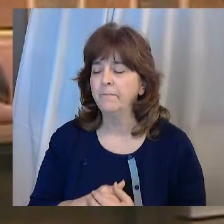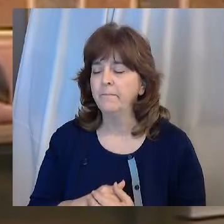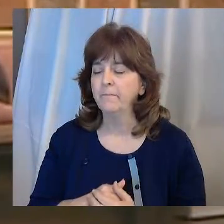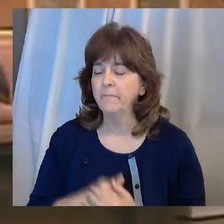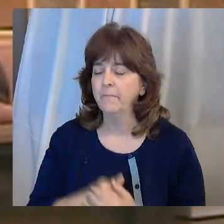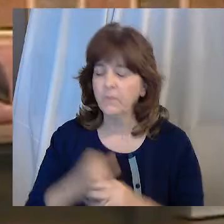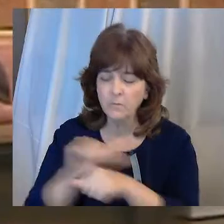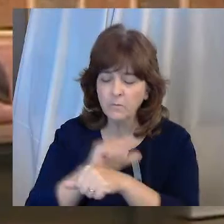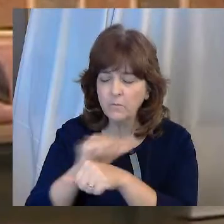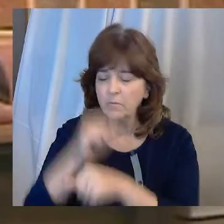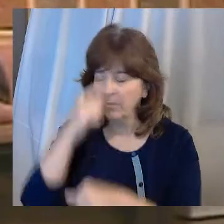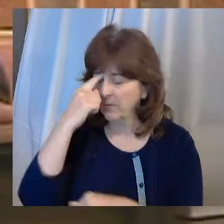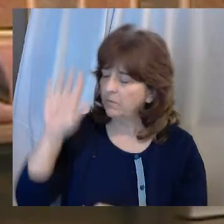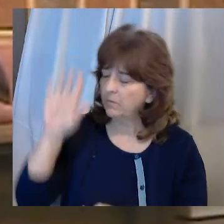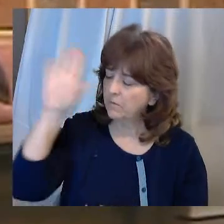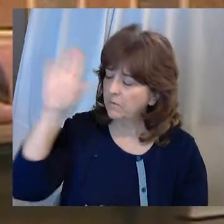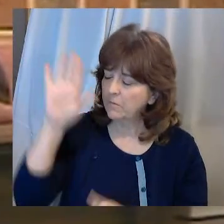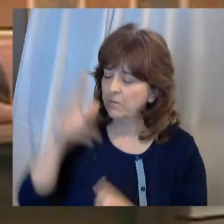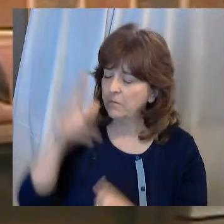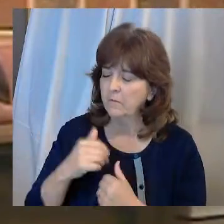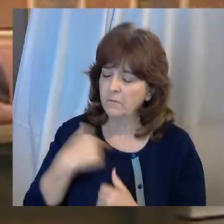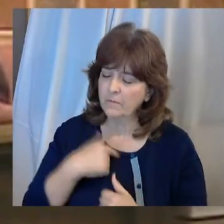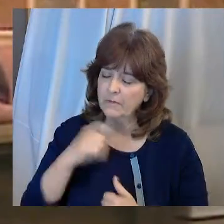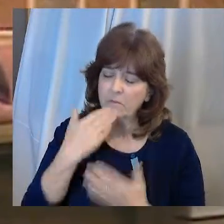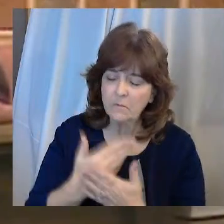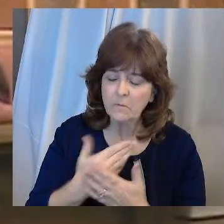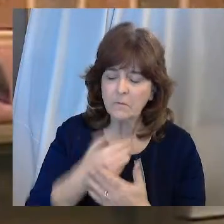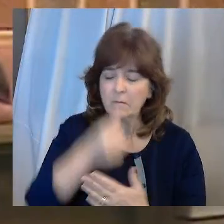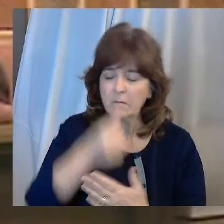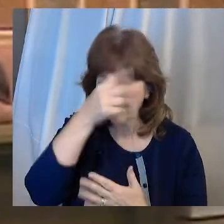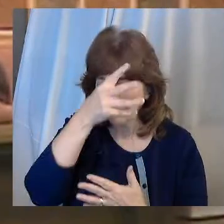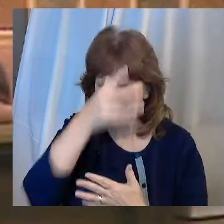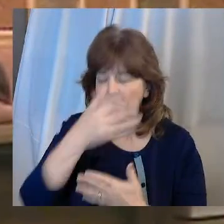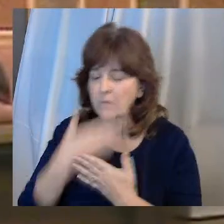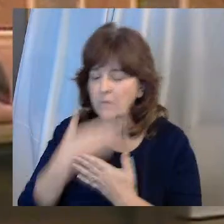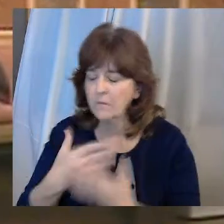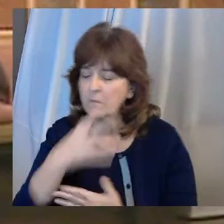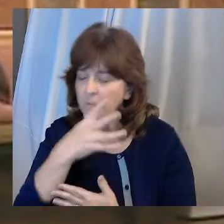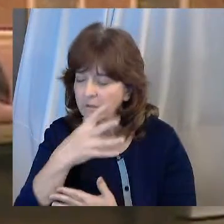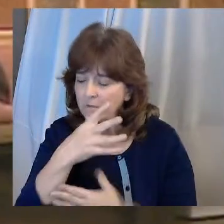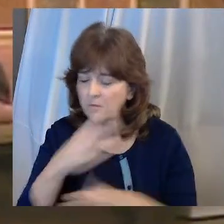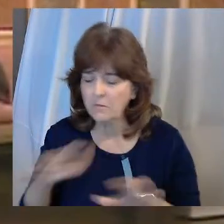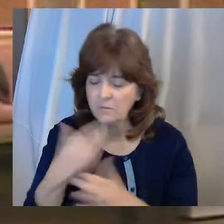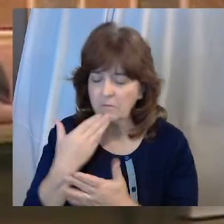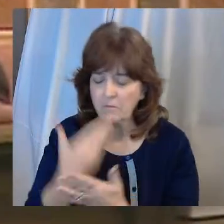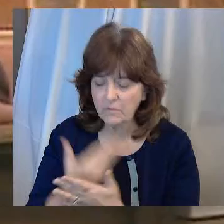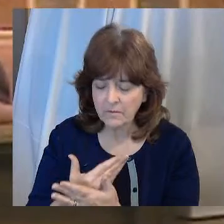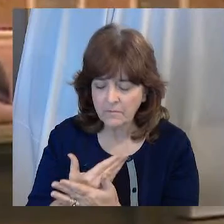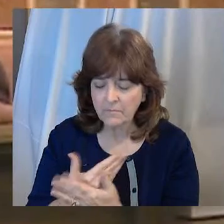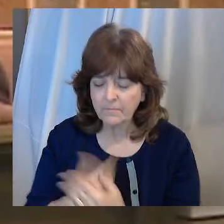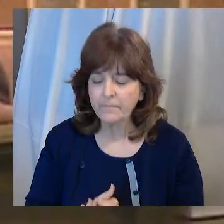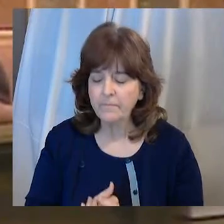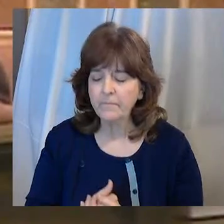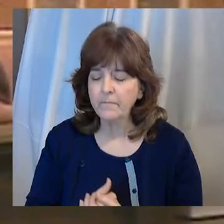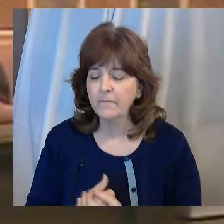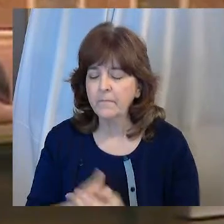Father, helping others and doing good. And Father, we pray that you'll take us